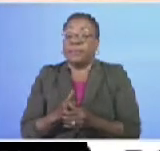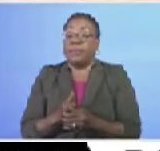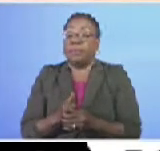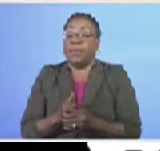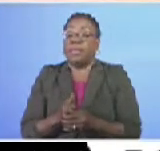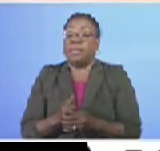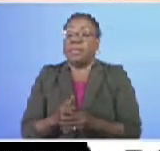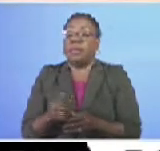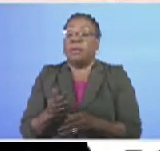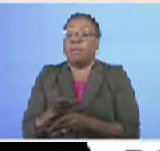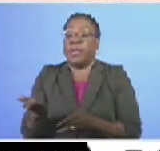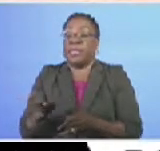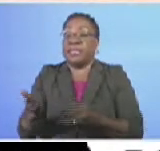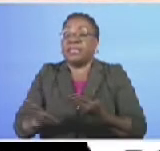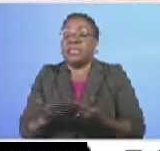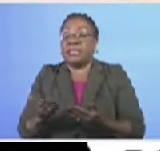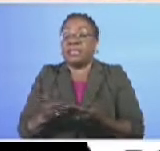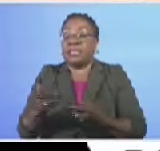sites known where you can go.